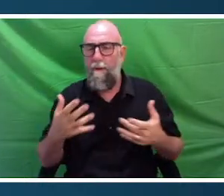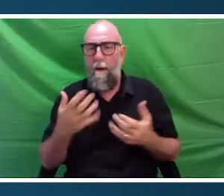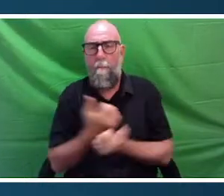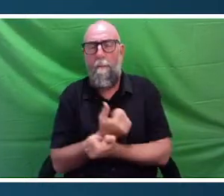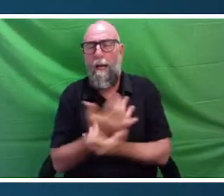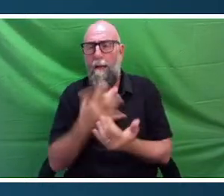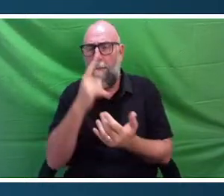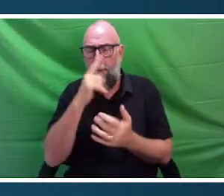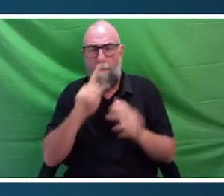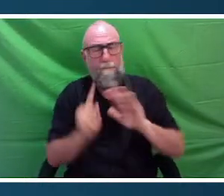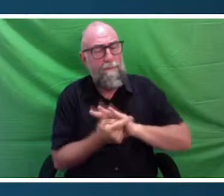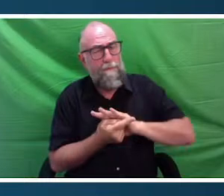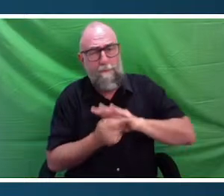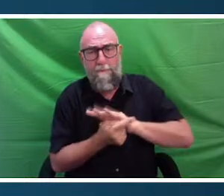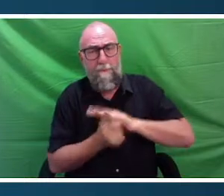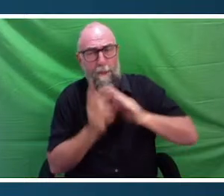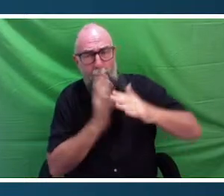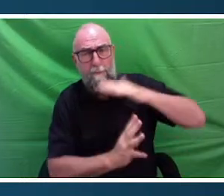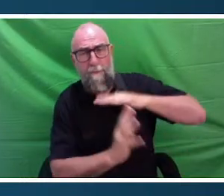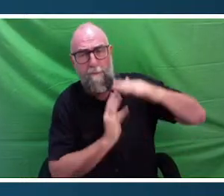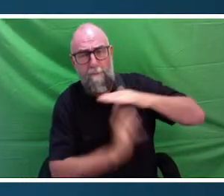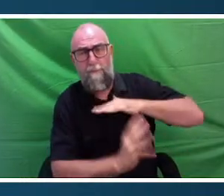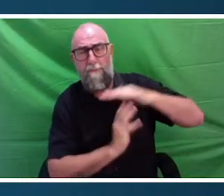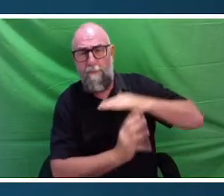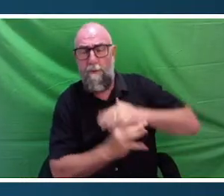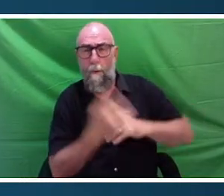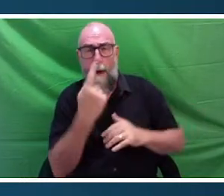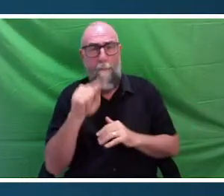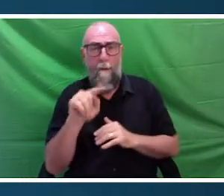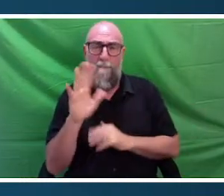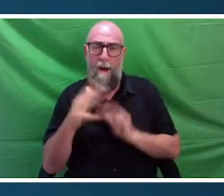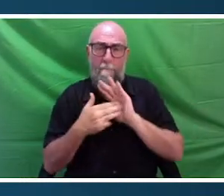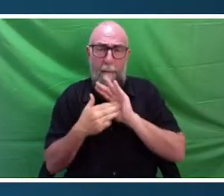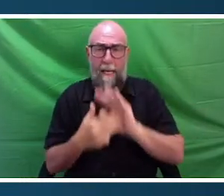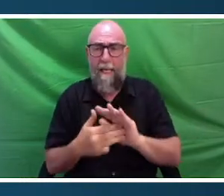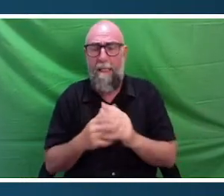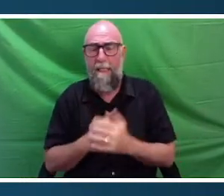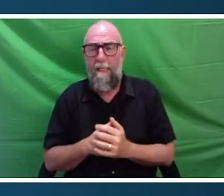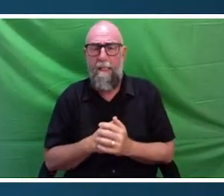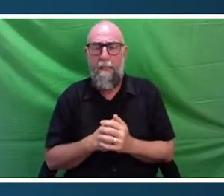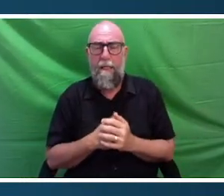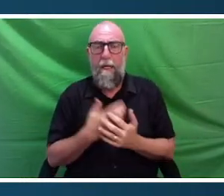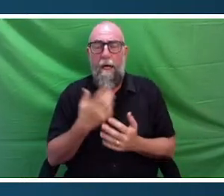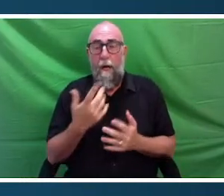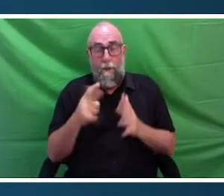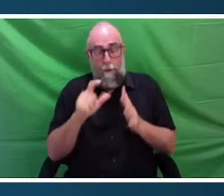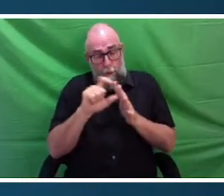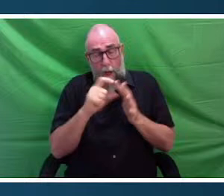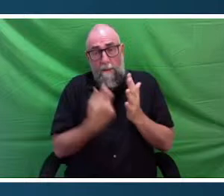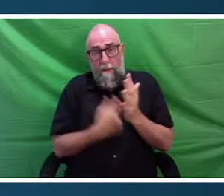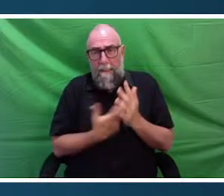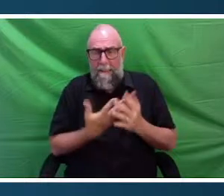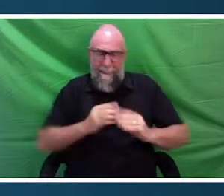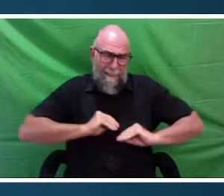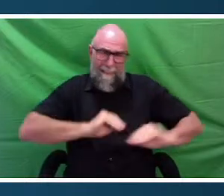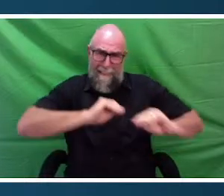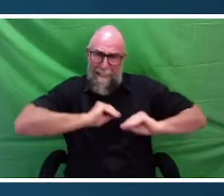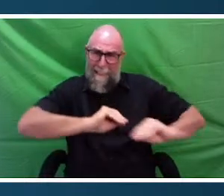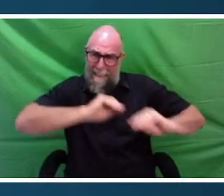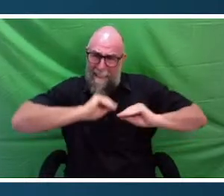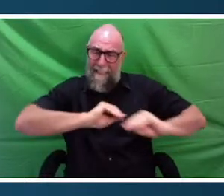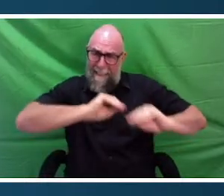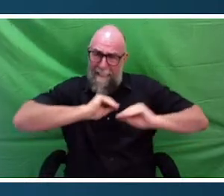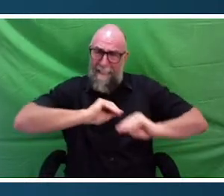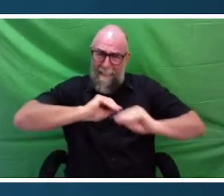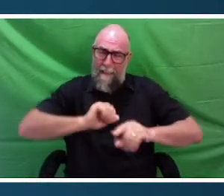homes. As a medical doctor, I was responsible for training medical teams in trauma care and